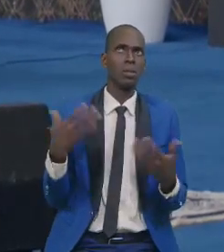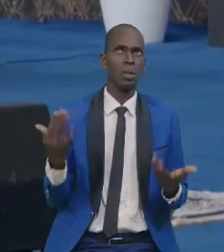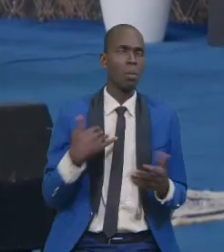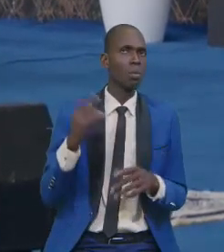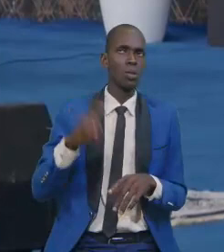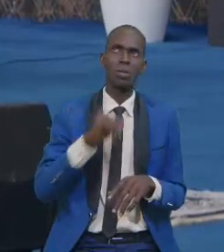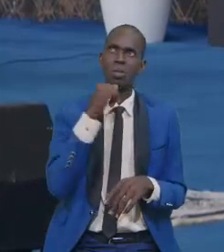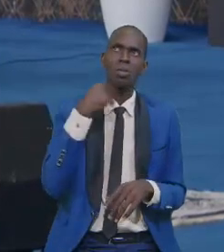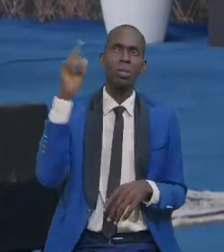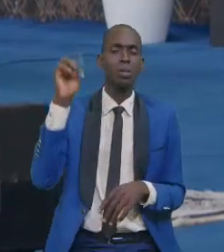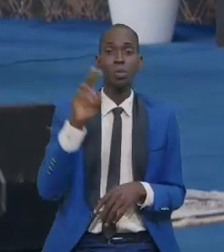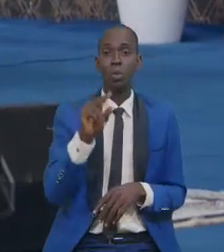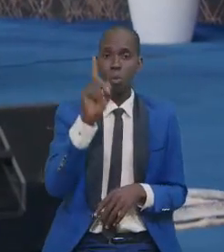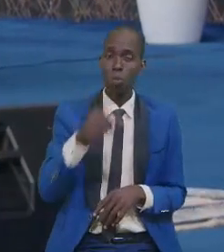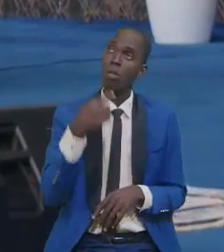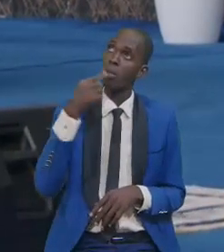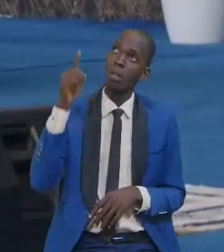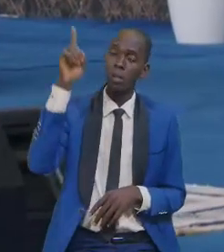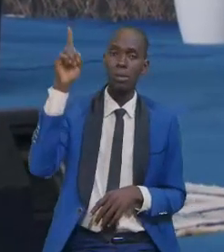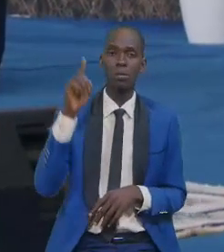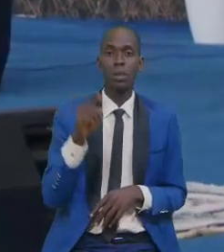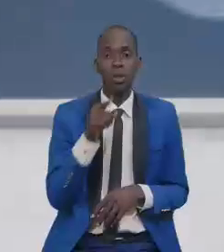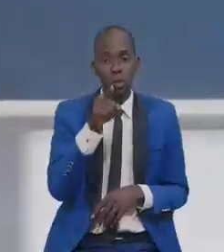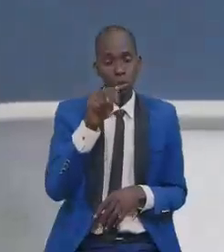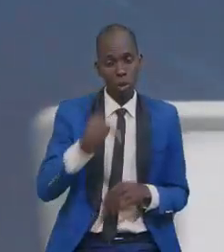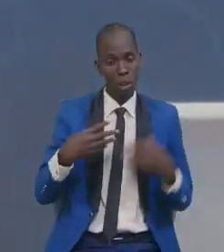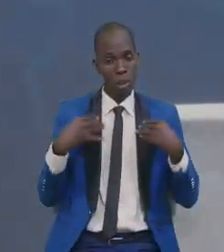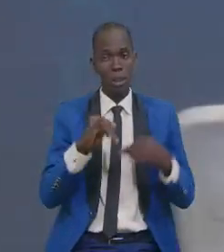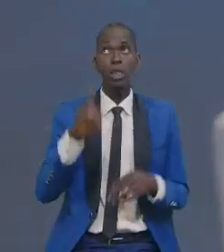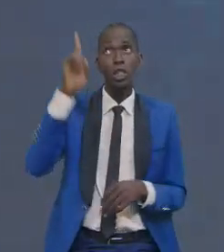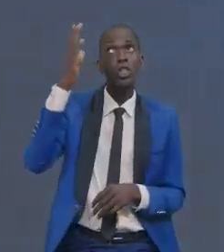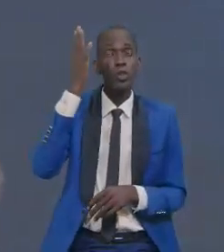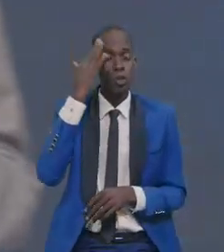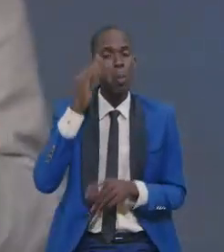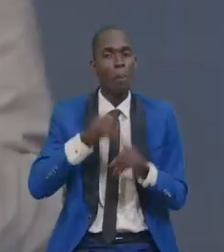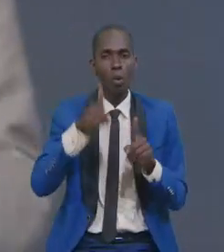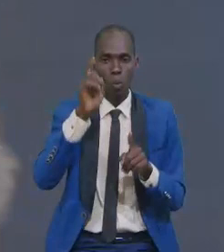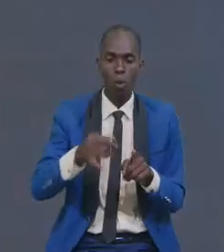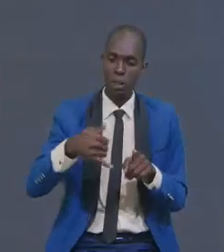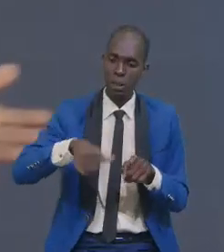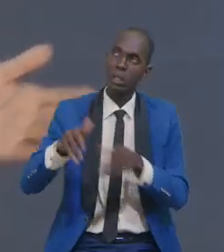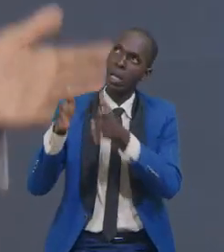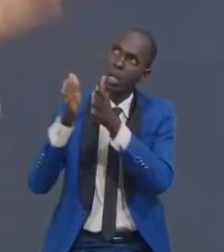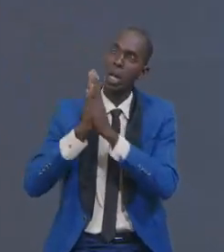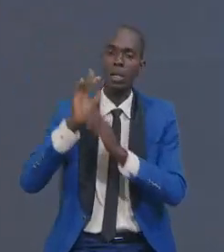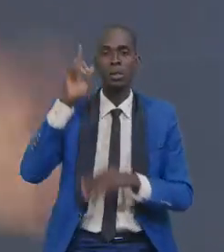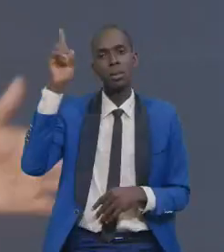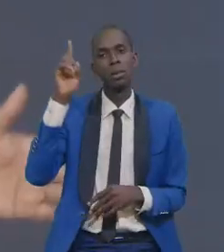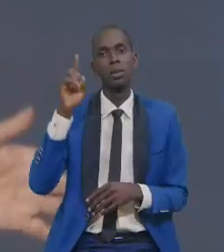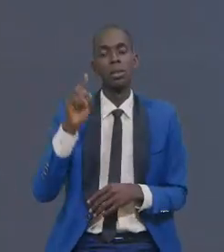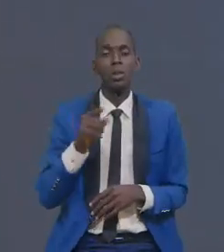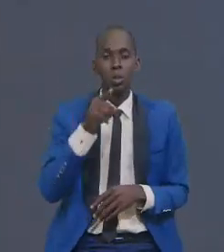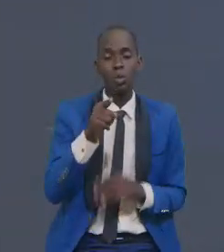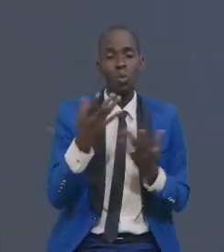He knows I need healing. Yes, he knows, but you must tell him. He knows you want the bondage